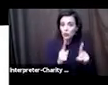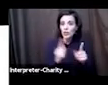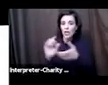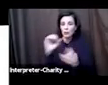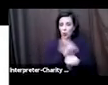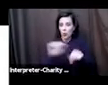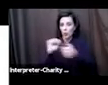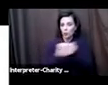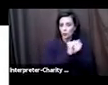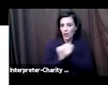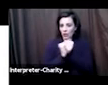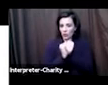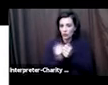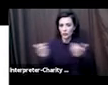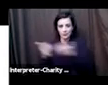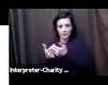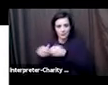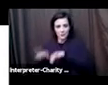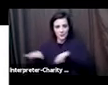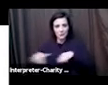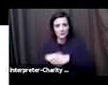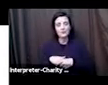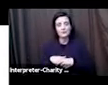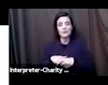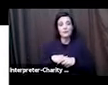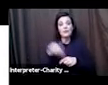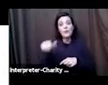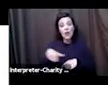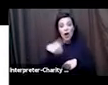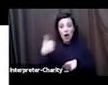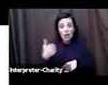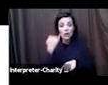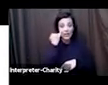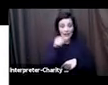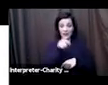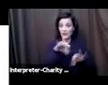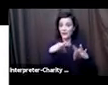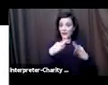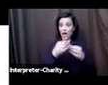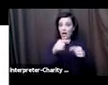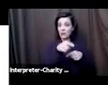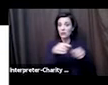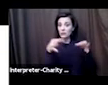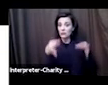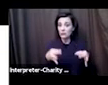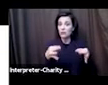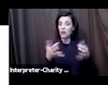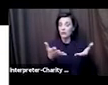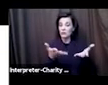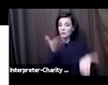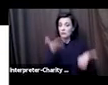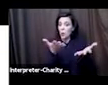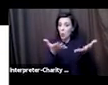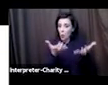So another thing too, though, that if a family does decide that they want to pursue a